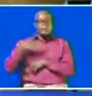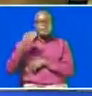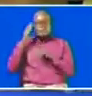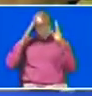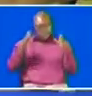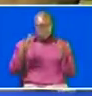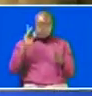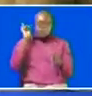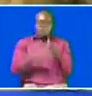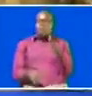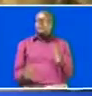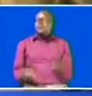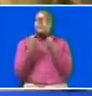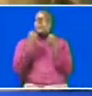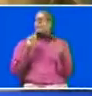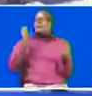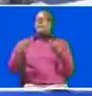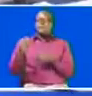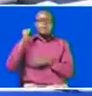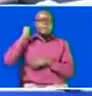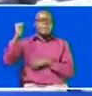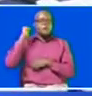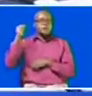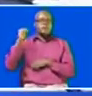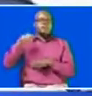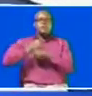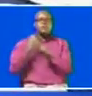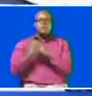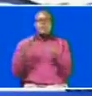keenly watching to see whether Kalonzo's move will change the political landscape and cause